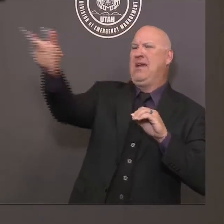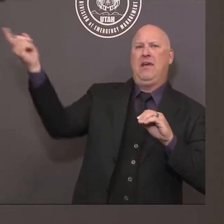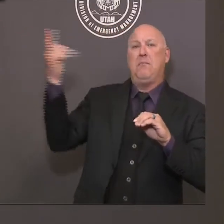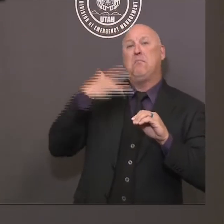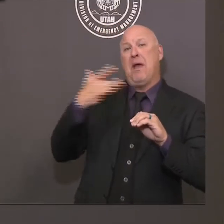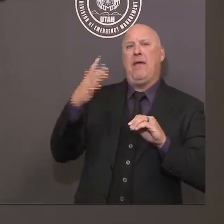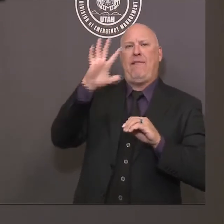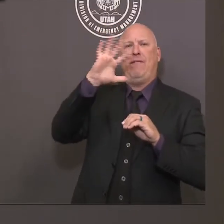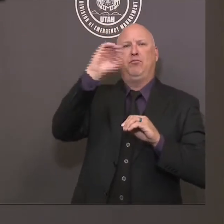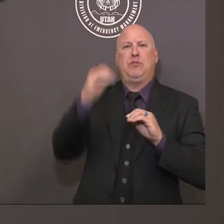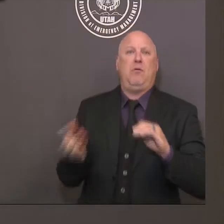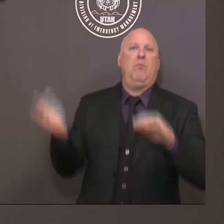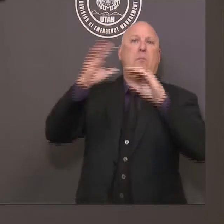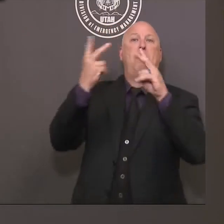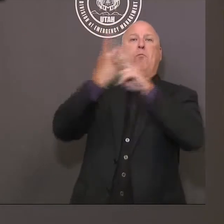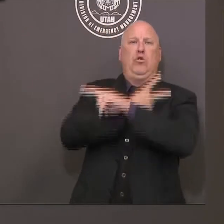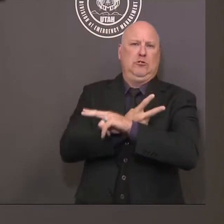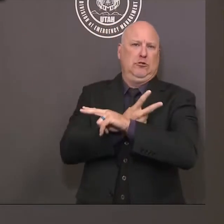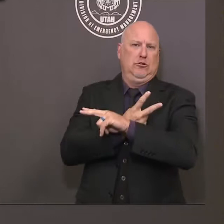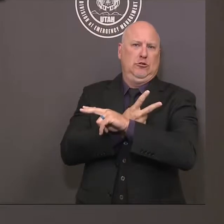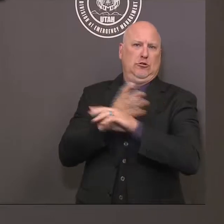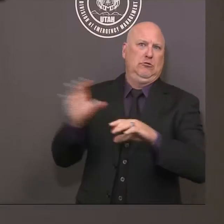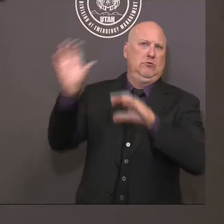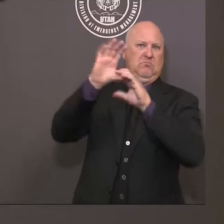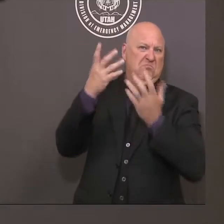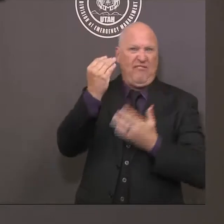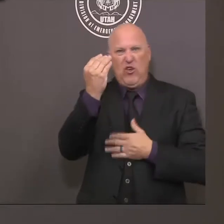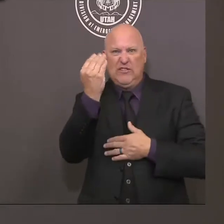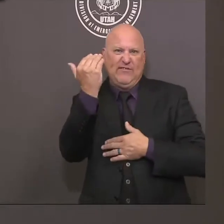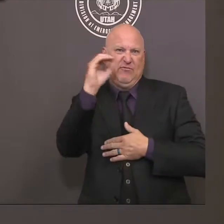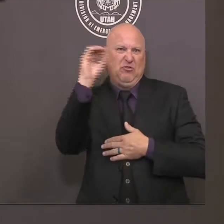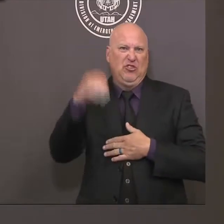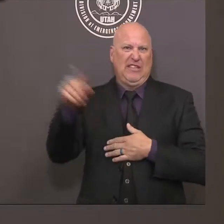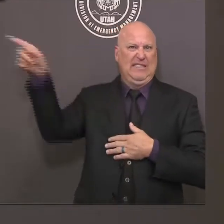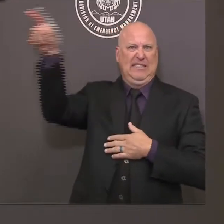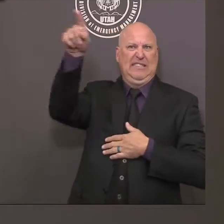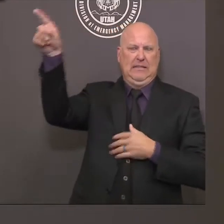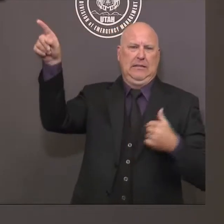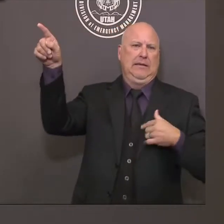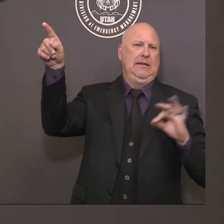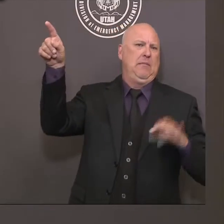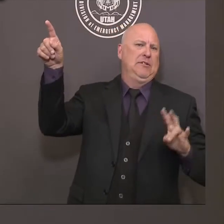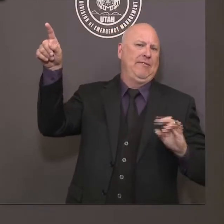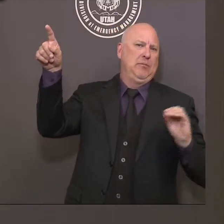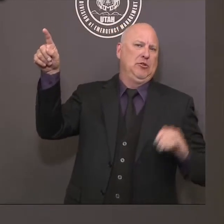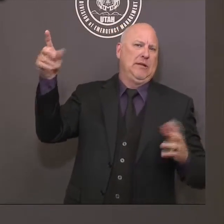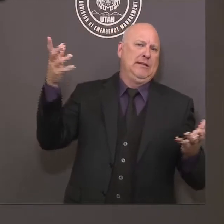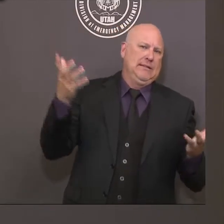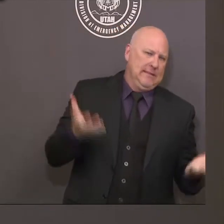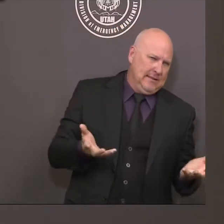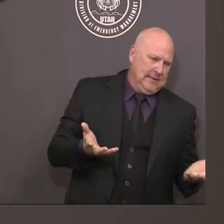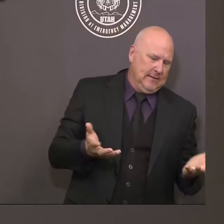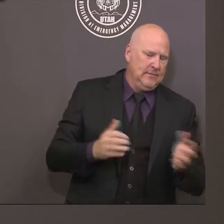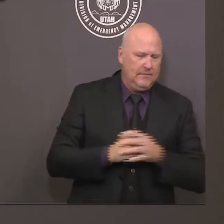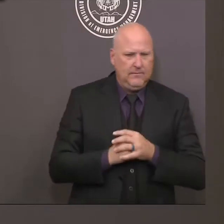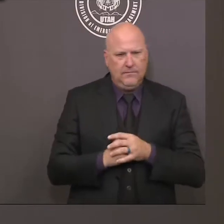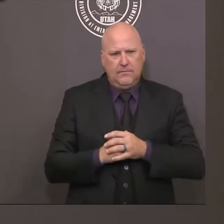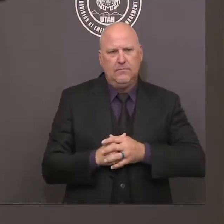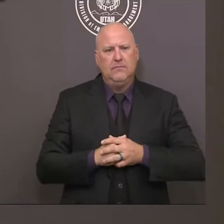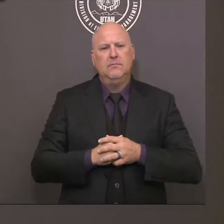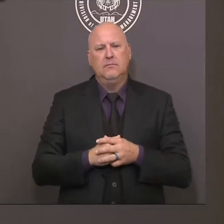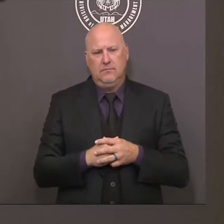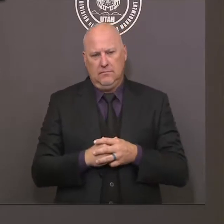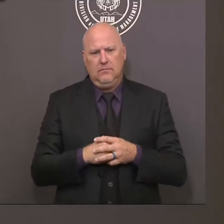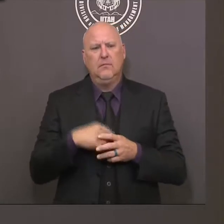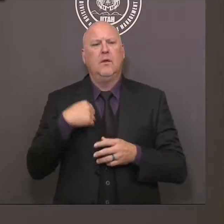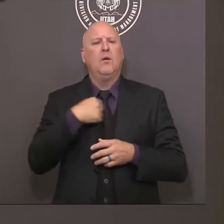and I'm very optimistic of what we're going to find here as we have new numbers released. I think we'll have a reduction. I'm hopeful that we'll have a reduction from